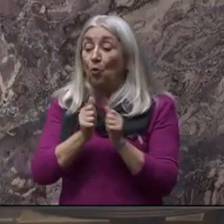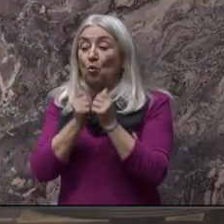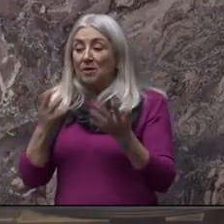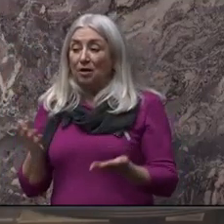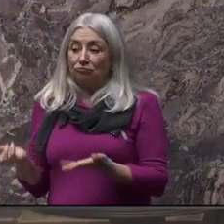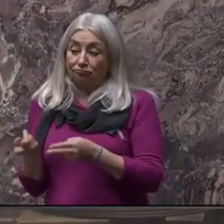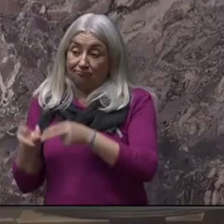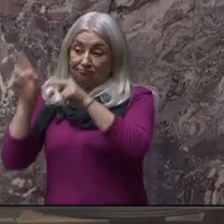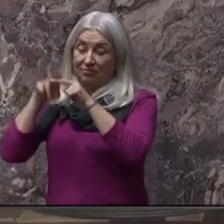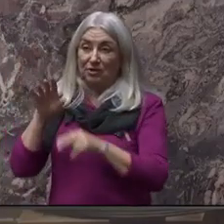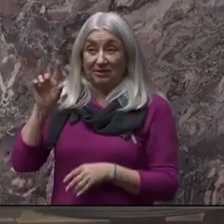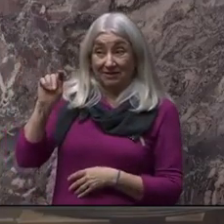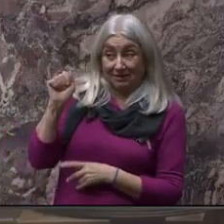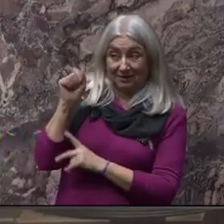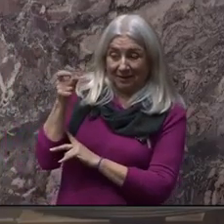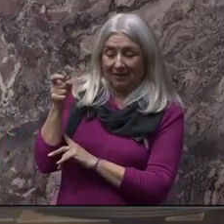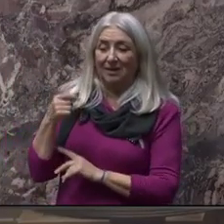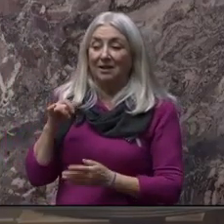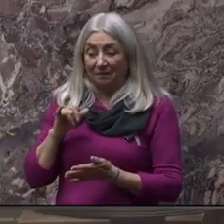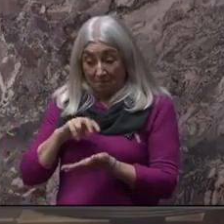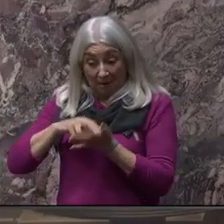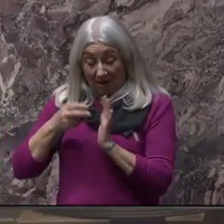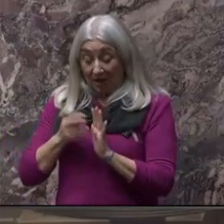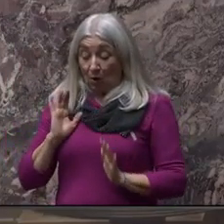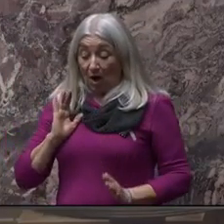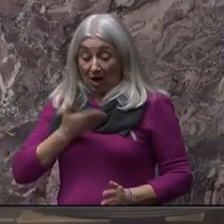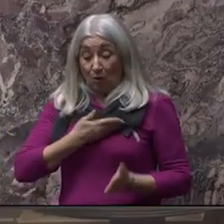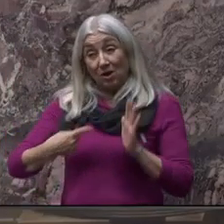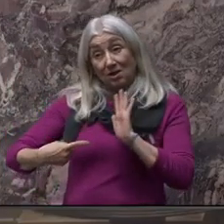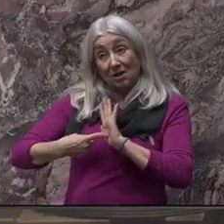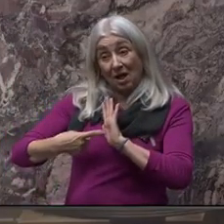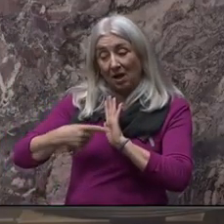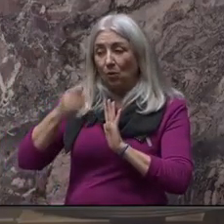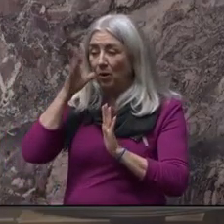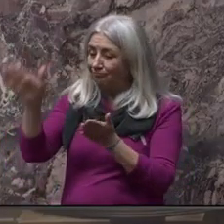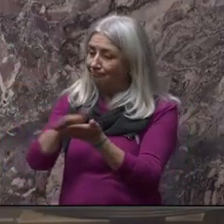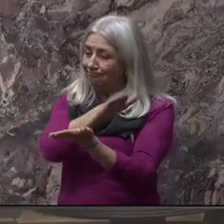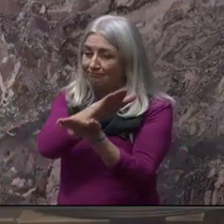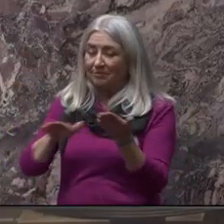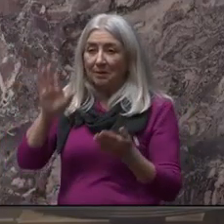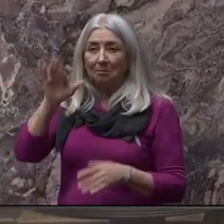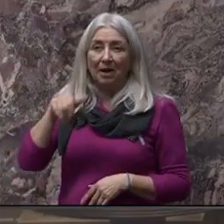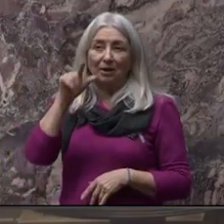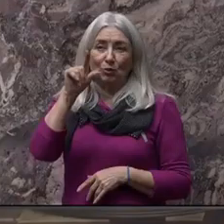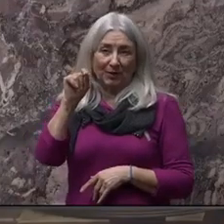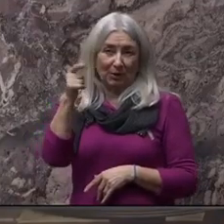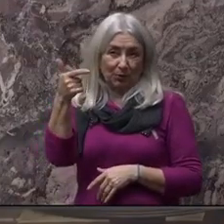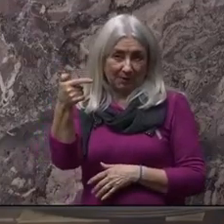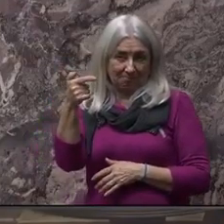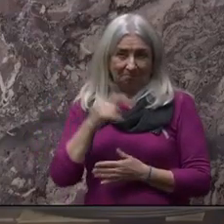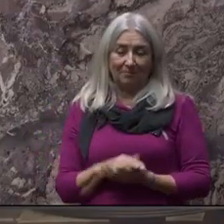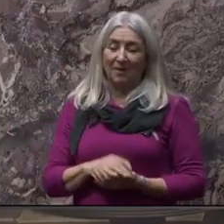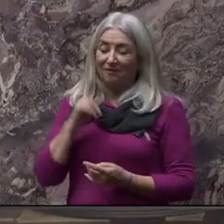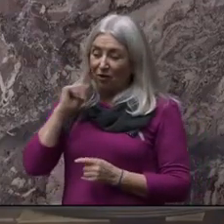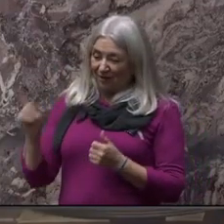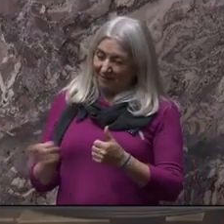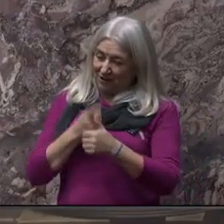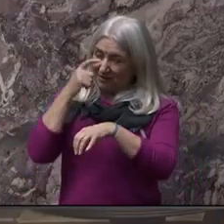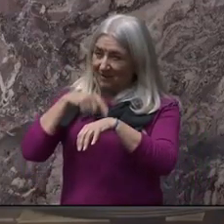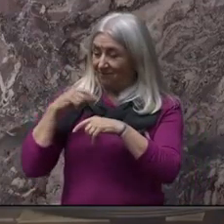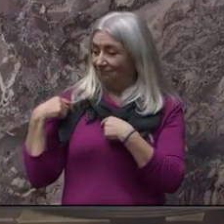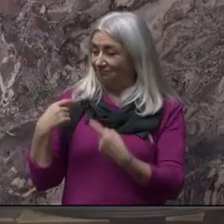your government is on track to be free of any operating debt by 2021. For the first time in 40